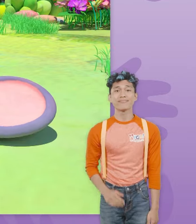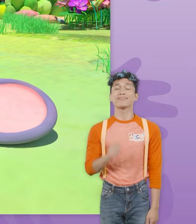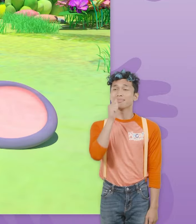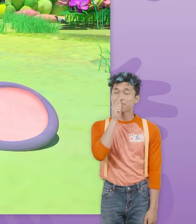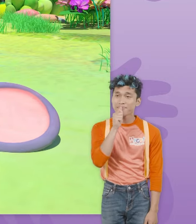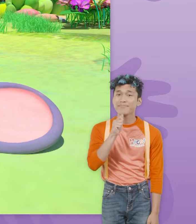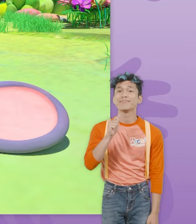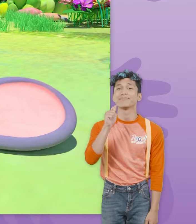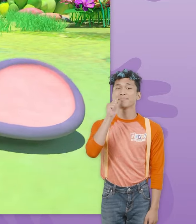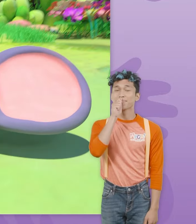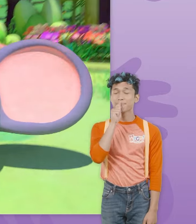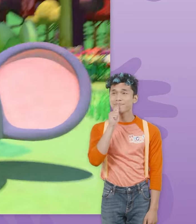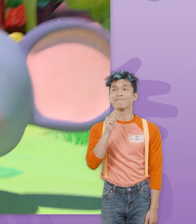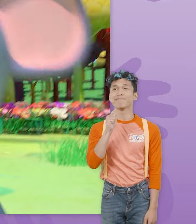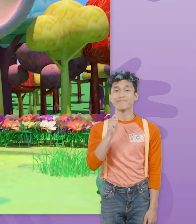Wait it out